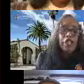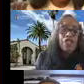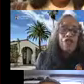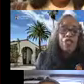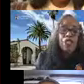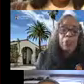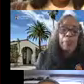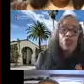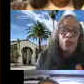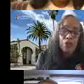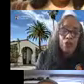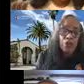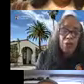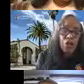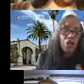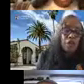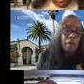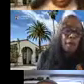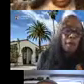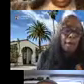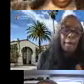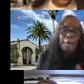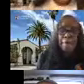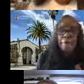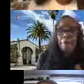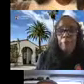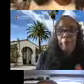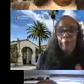What is the freshman mentoring program called?